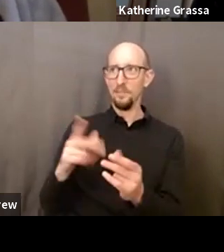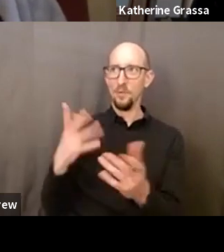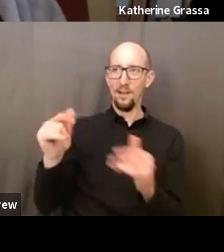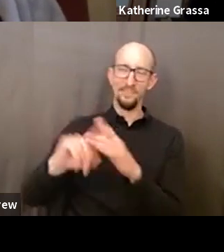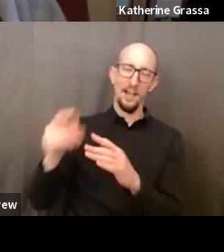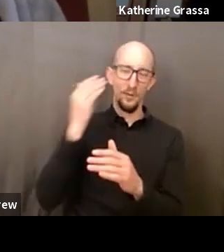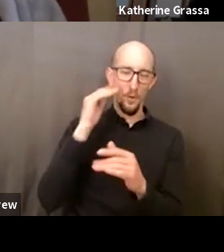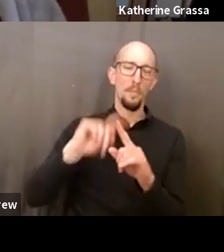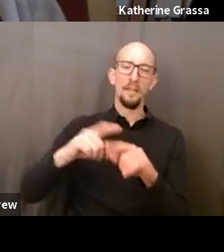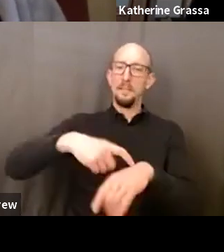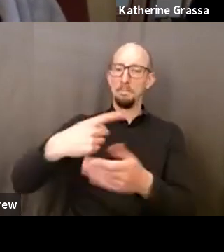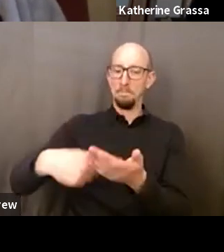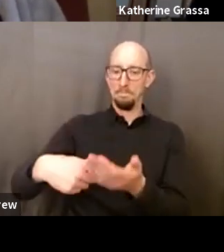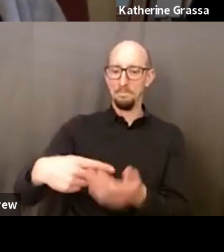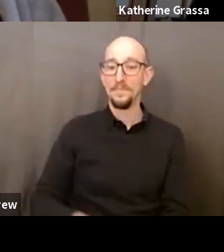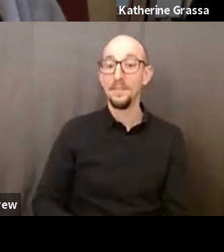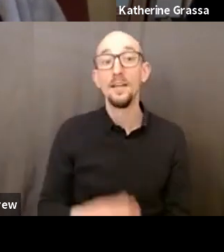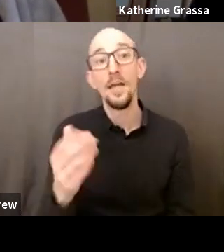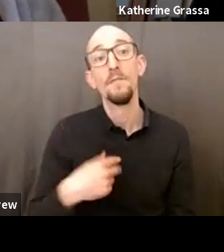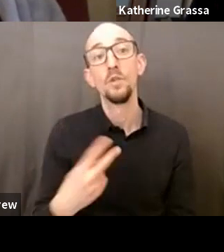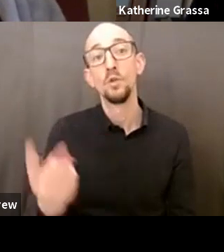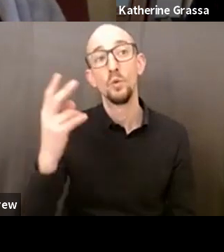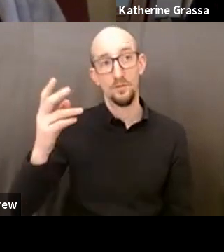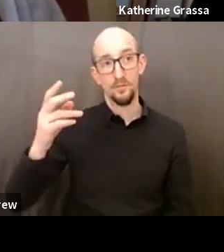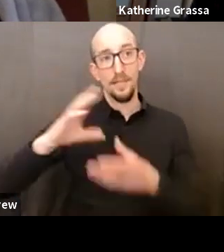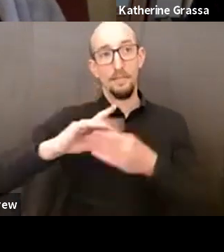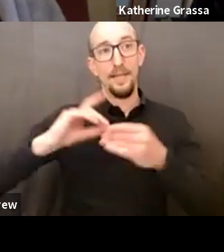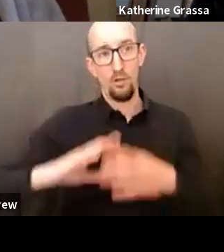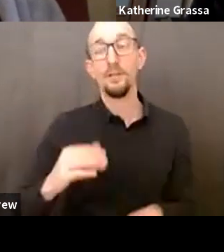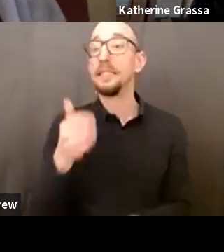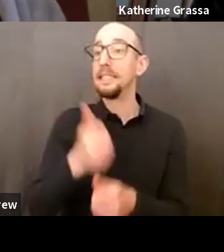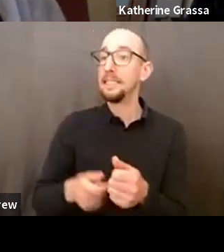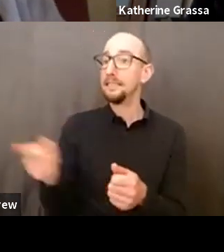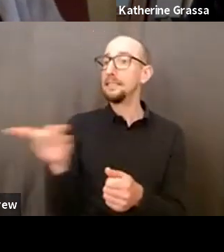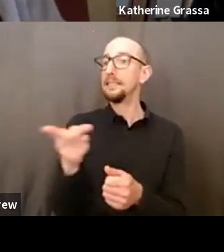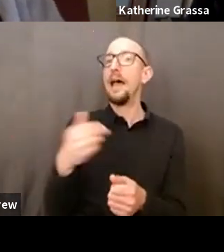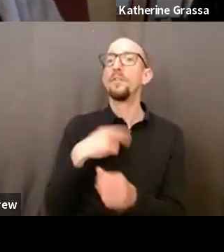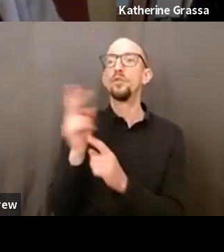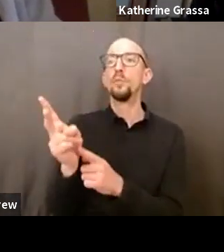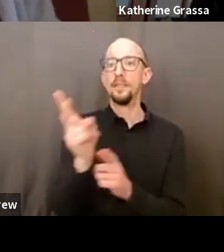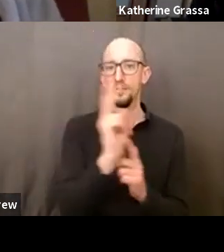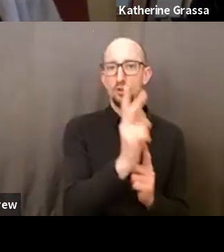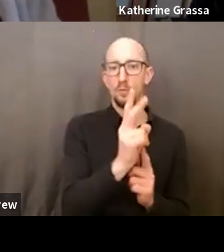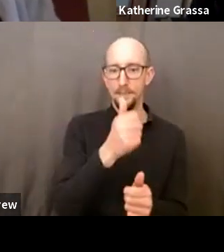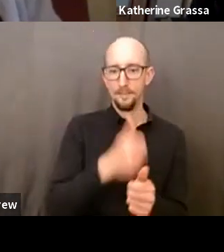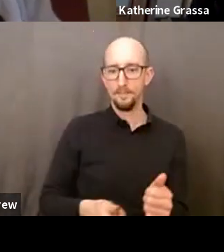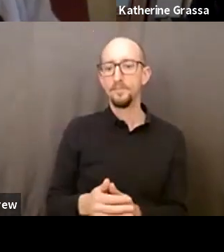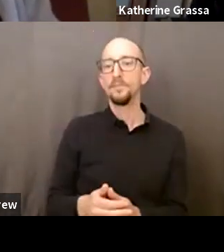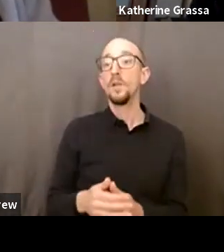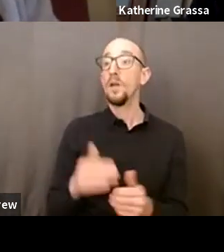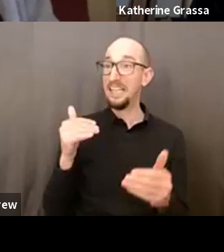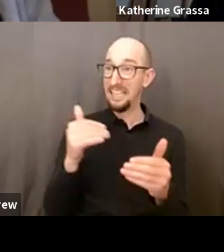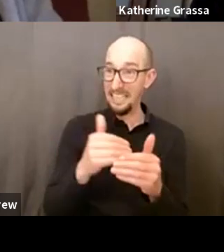We have 2 speakers this evening, and each speaker will have 2 minutes per person. We'll remind you when you have 20 seconds